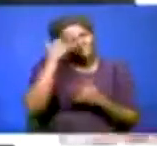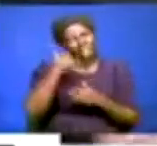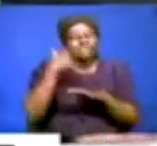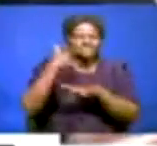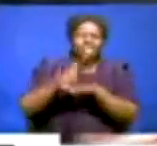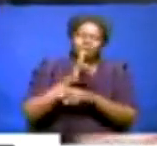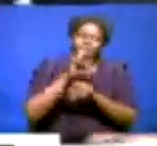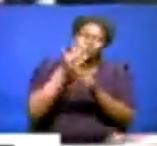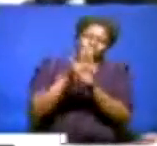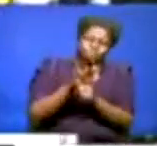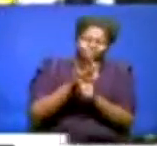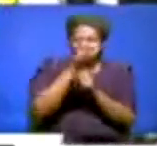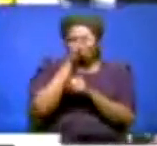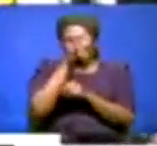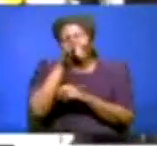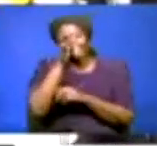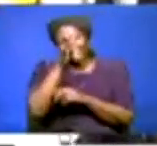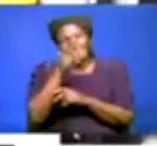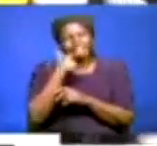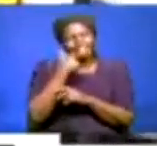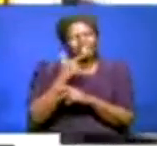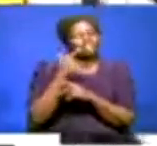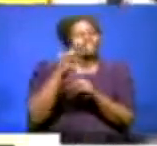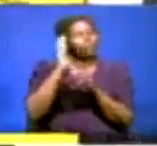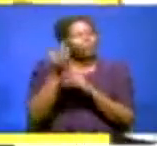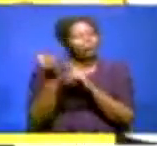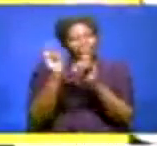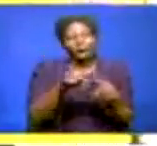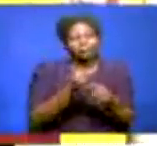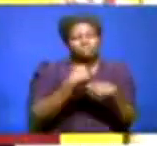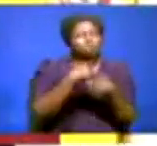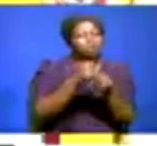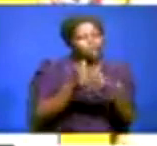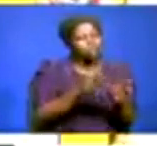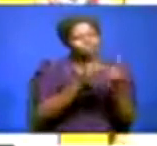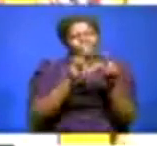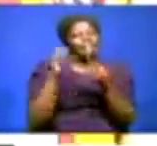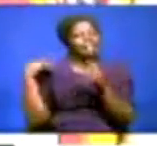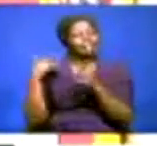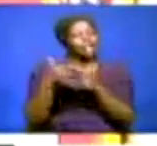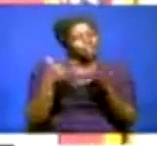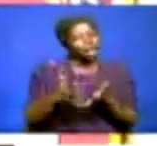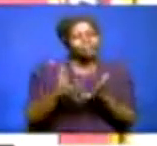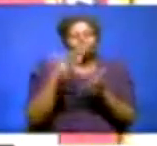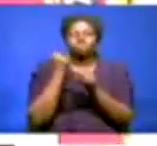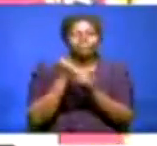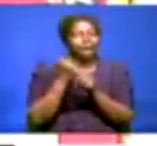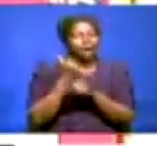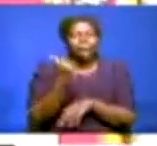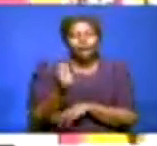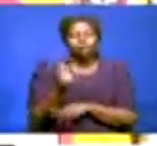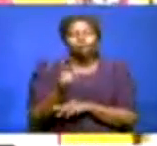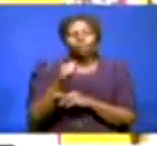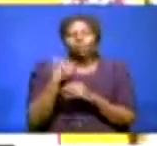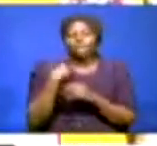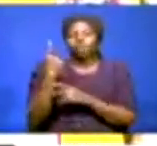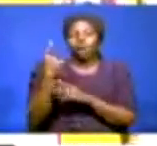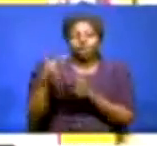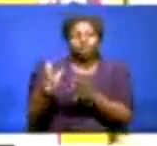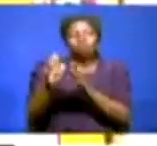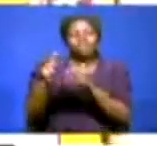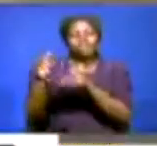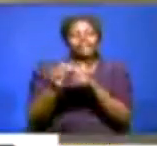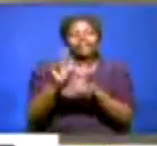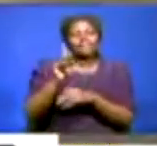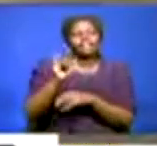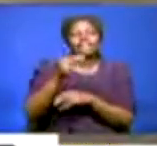inatengenezwa. Miaka nenda miaka rudi. Tumekuwa tu barabara ya sehemu moja tu, kia hapo karibu na Kiharu hospitali.